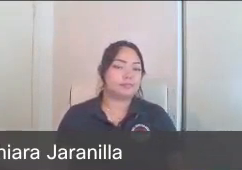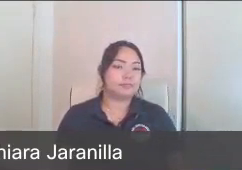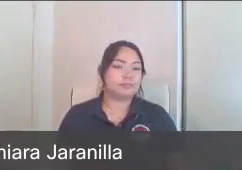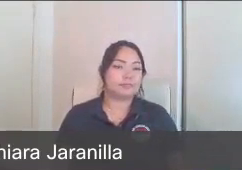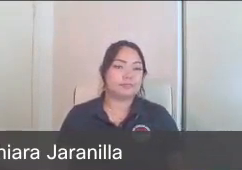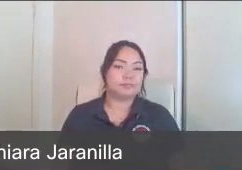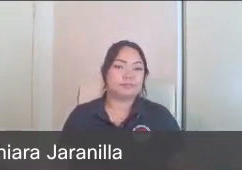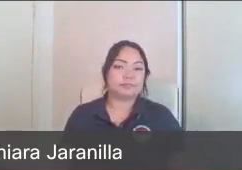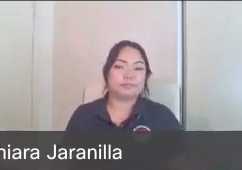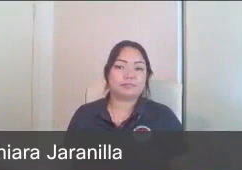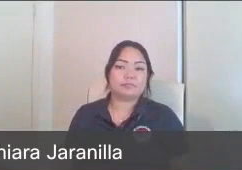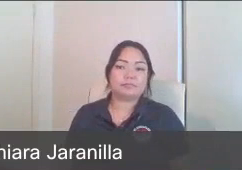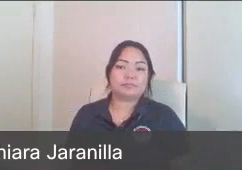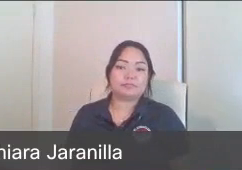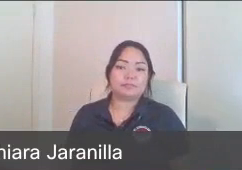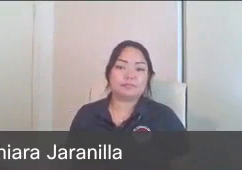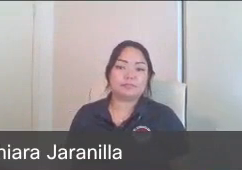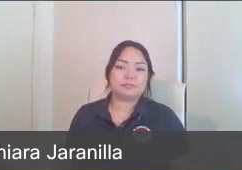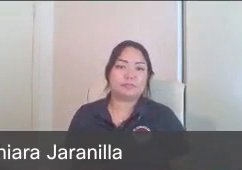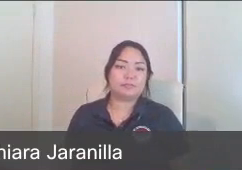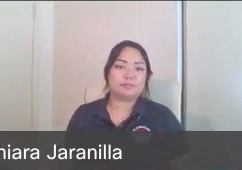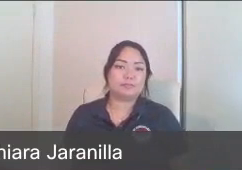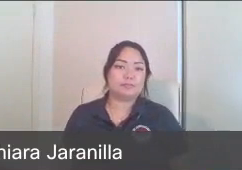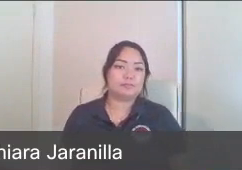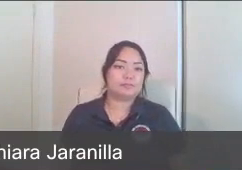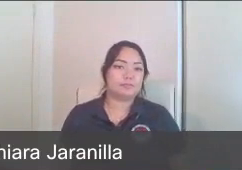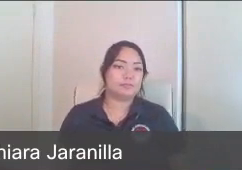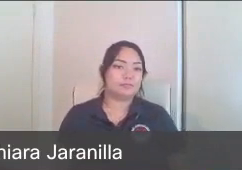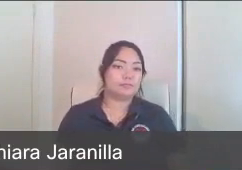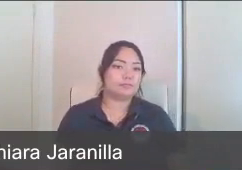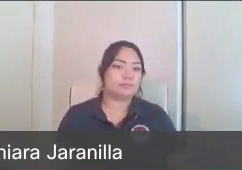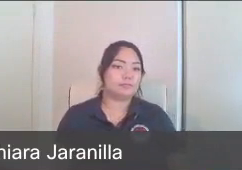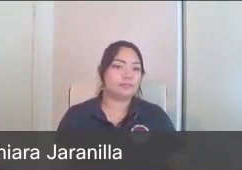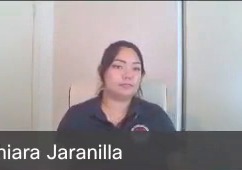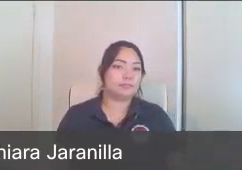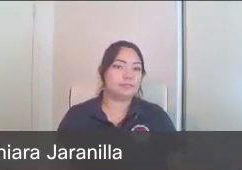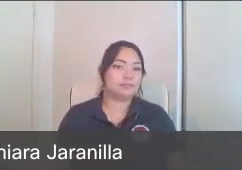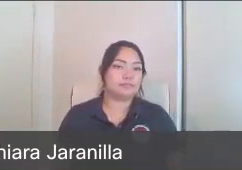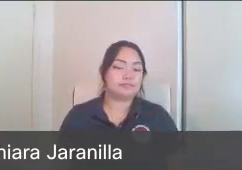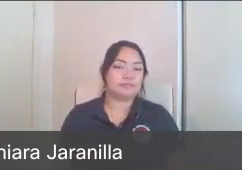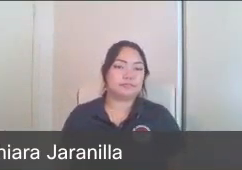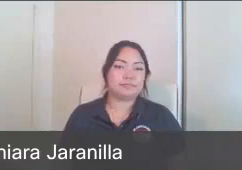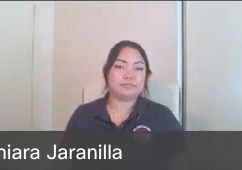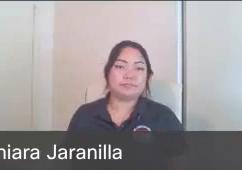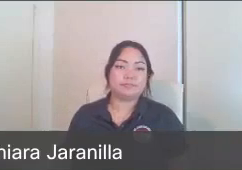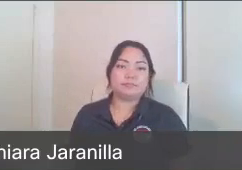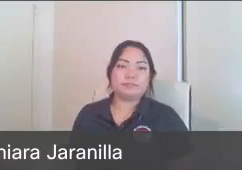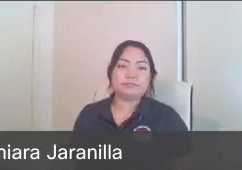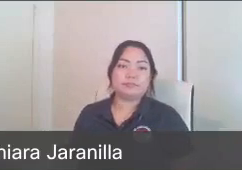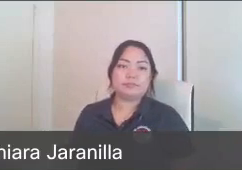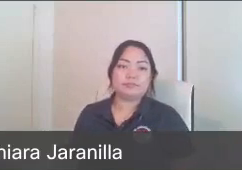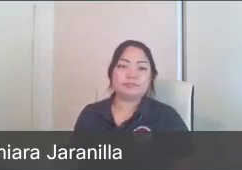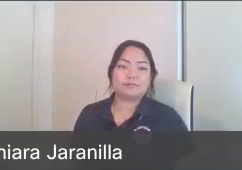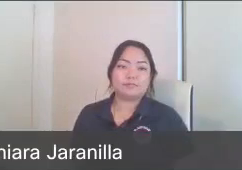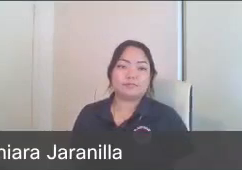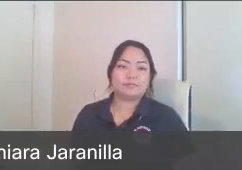today's webinar, we really encourage you to do so. So thank you, everyone. And now we are going to move